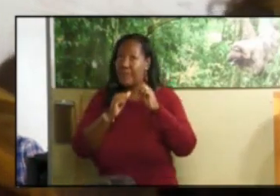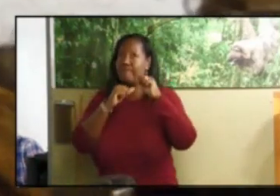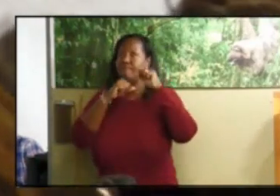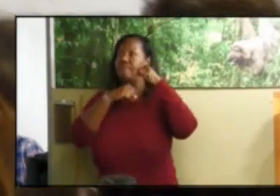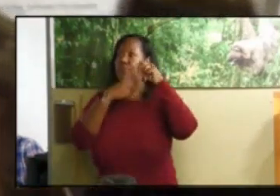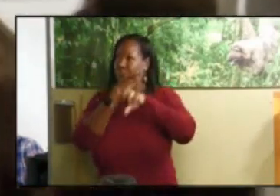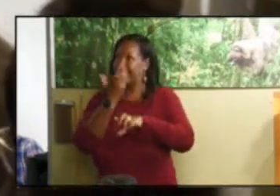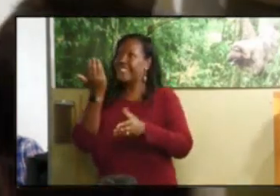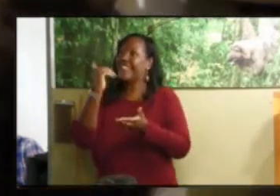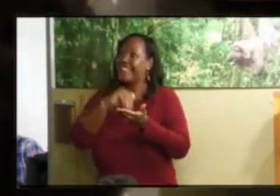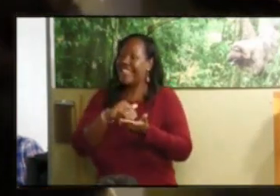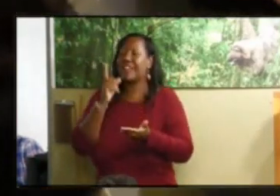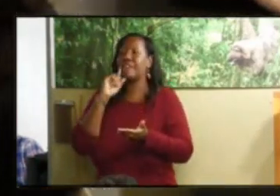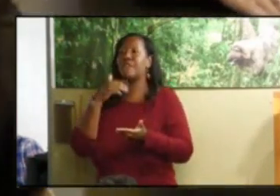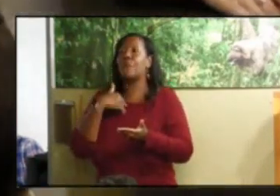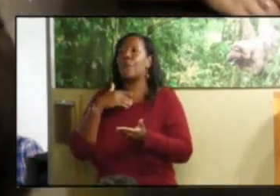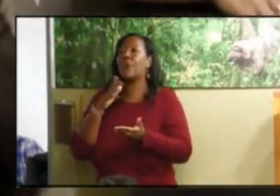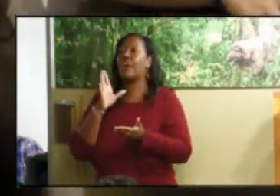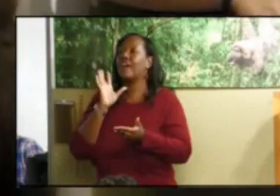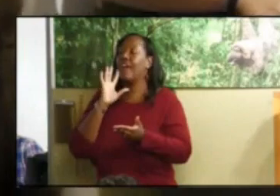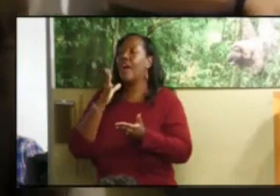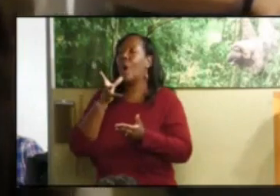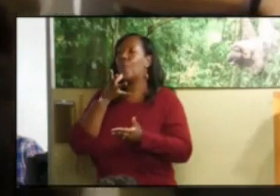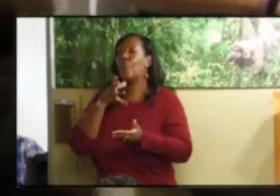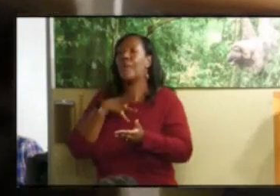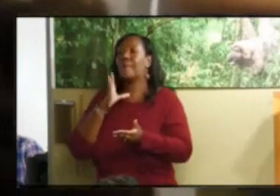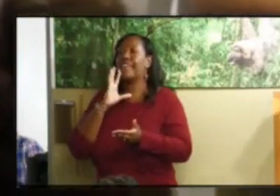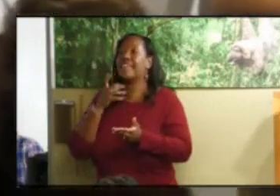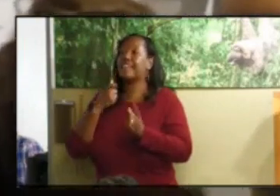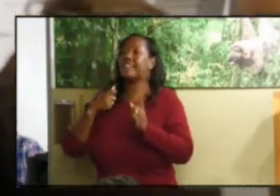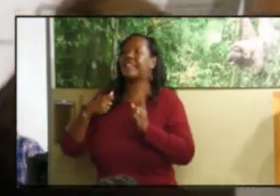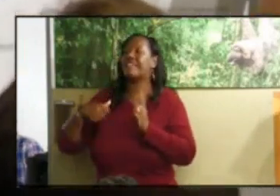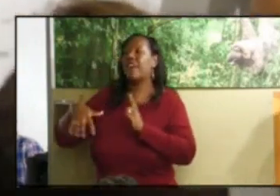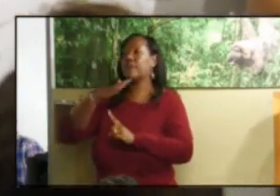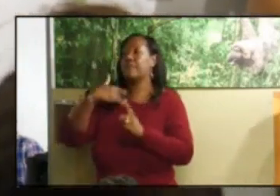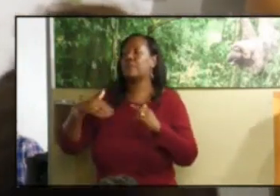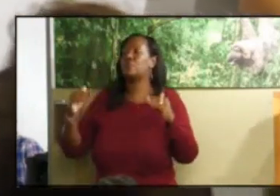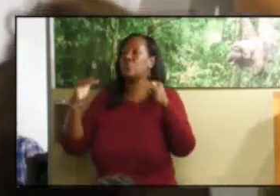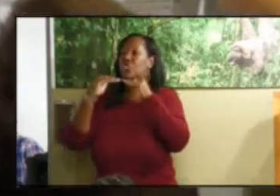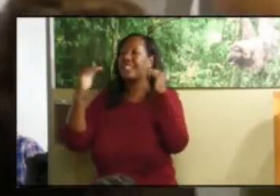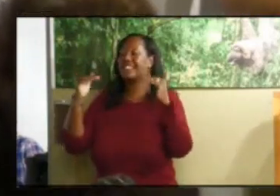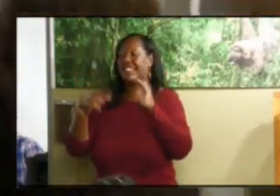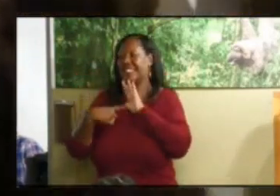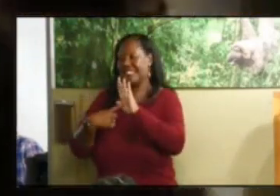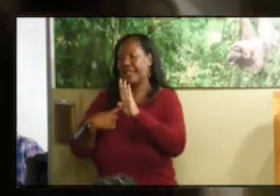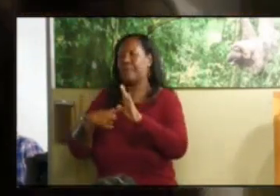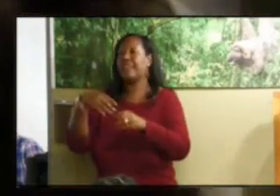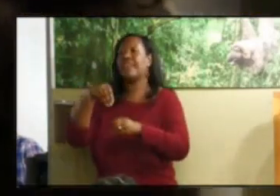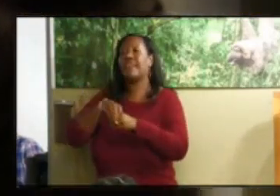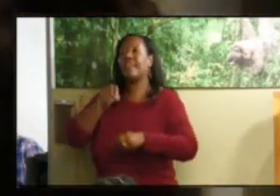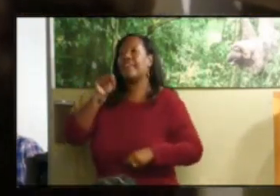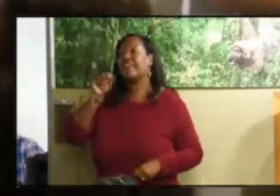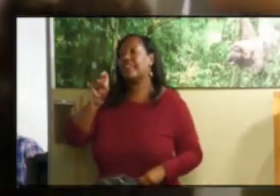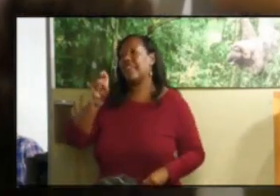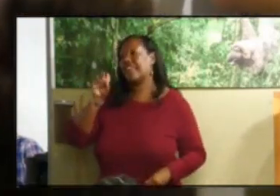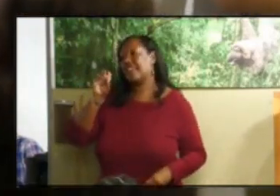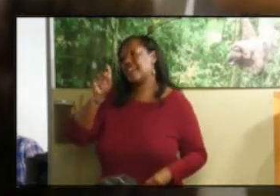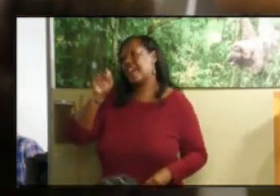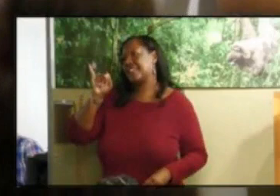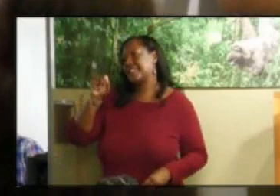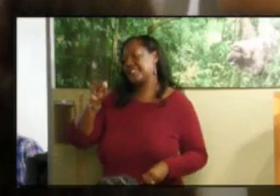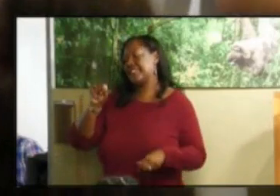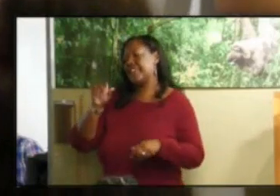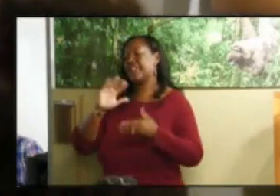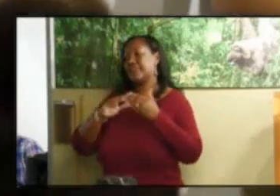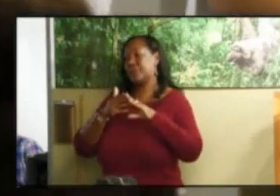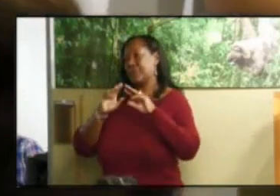in environmental justice to live and breathe. It's at the Anacostia Community Museum. I'm now going to pass the